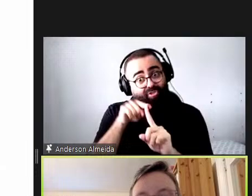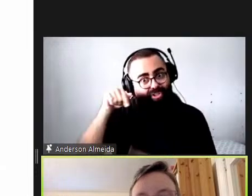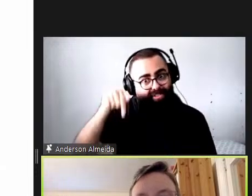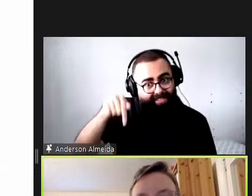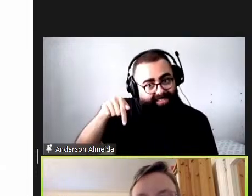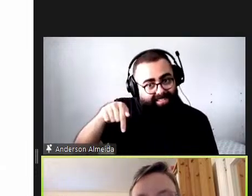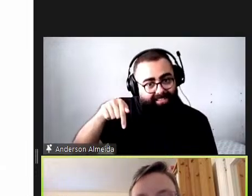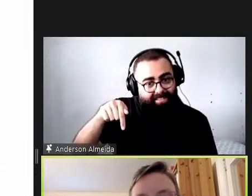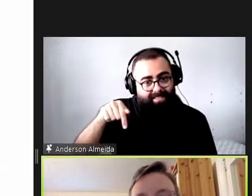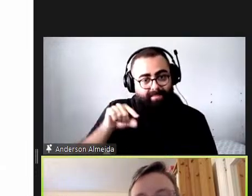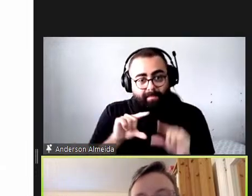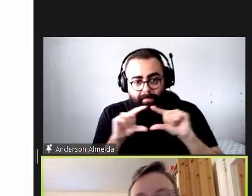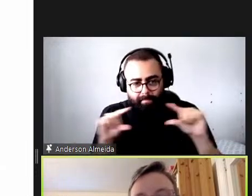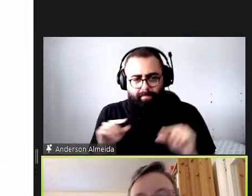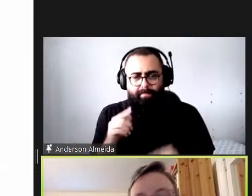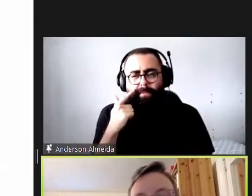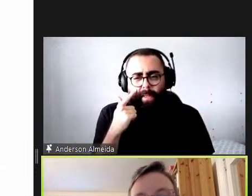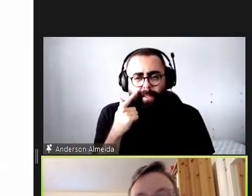And if you look,